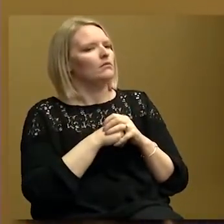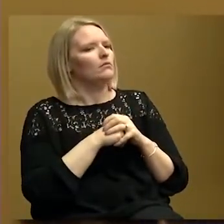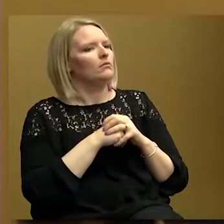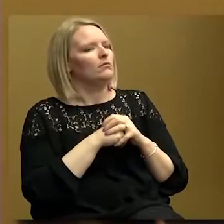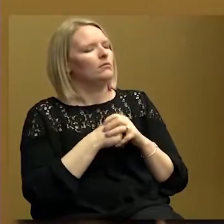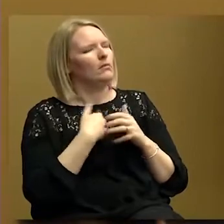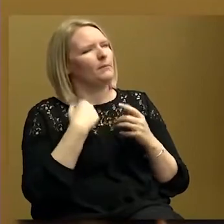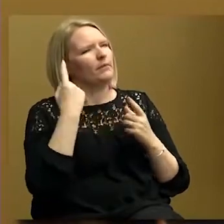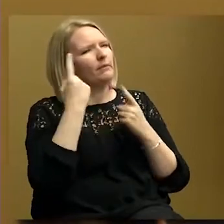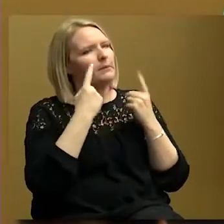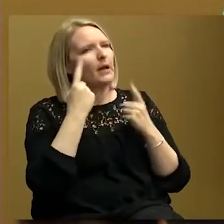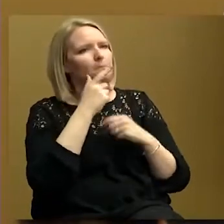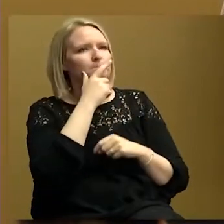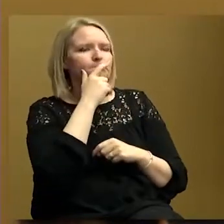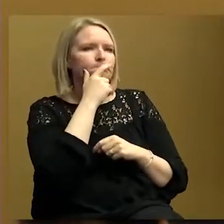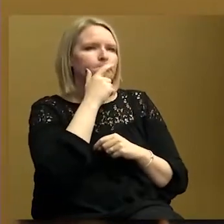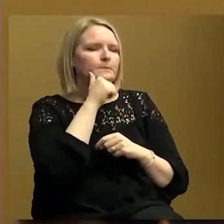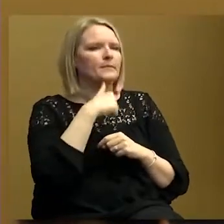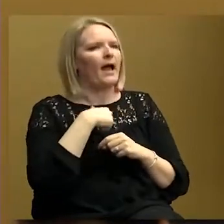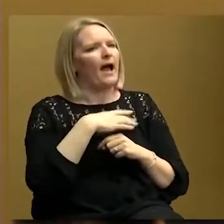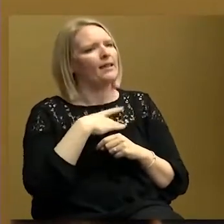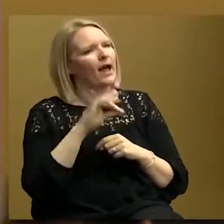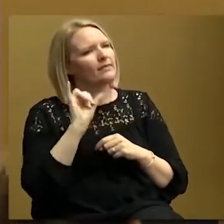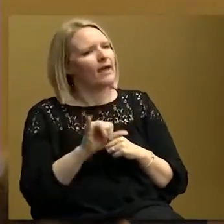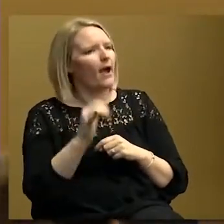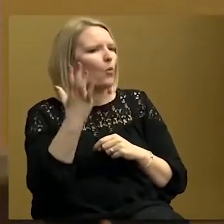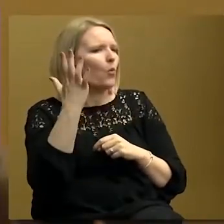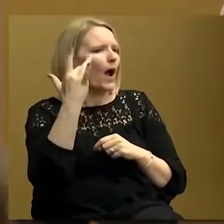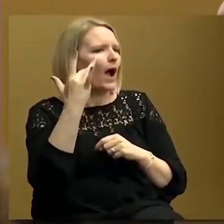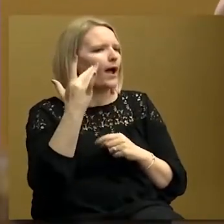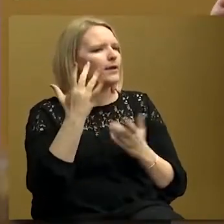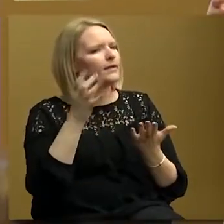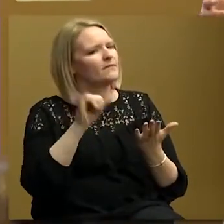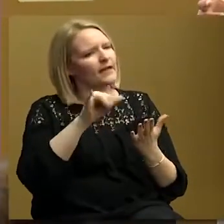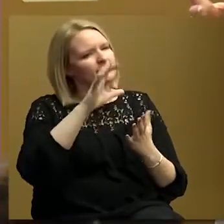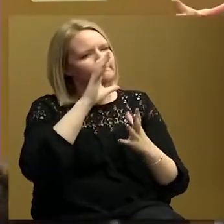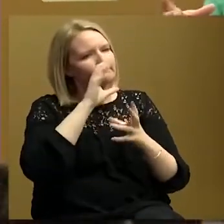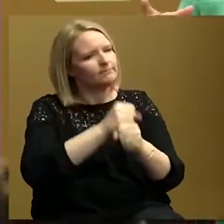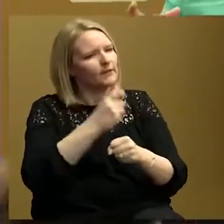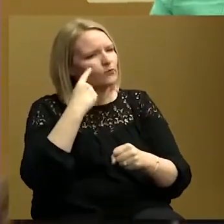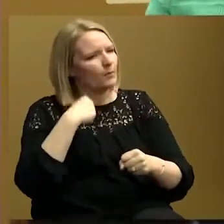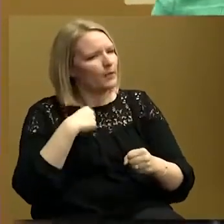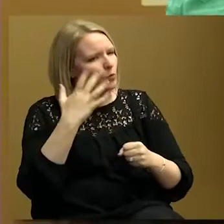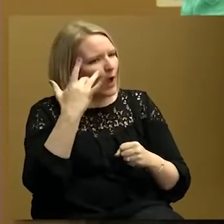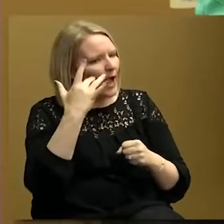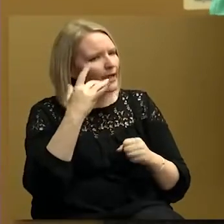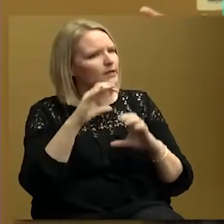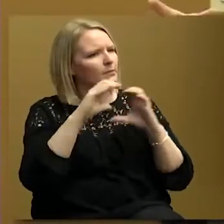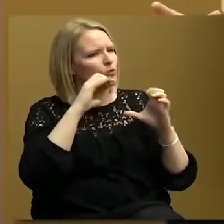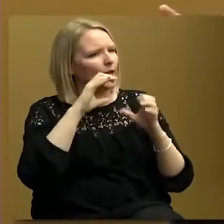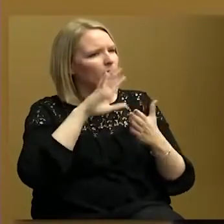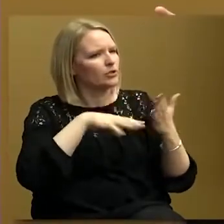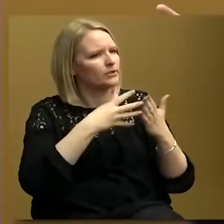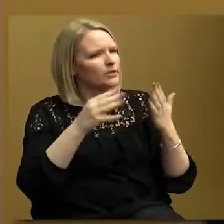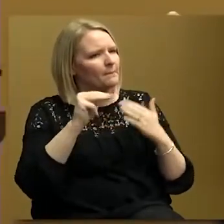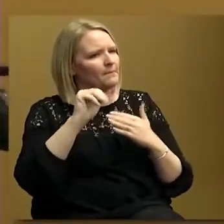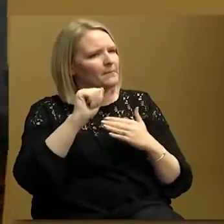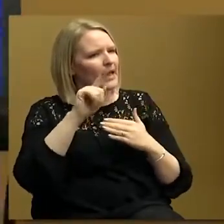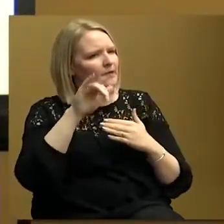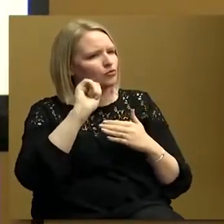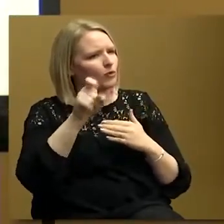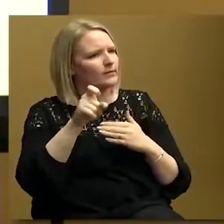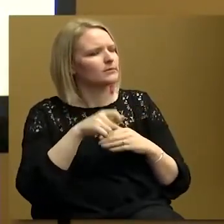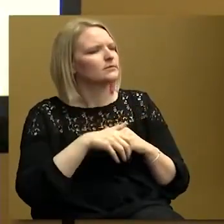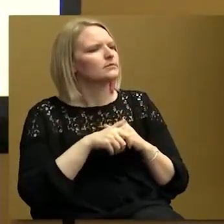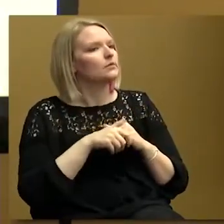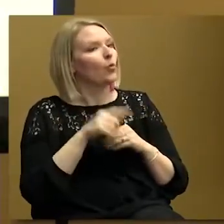about what do I like about it? What is it that appeals to me about the communication matrix? And what I really like